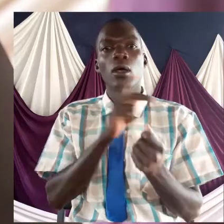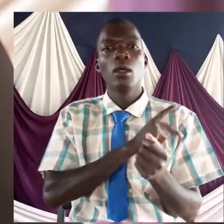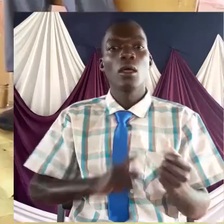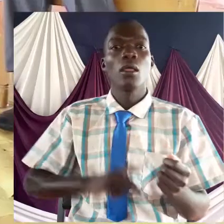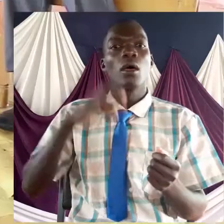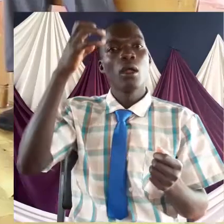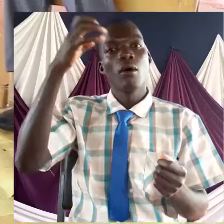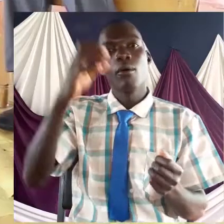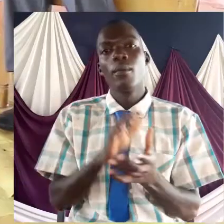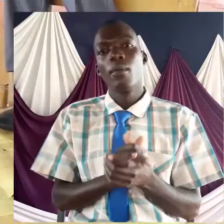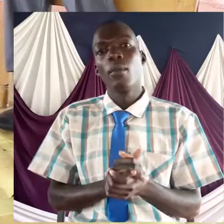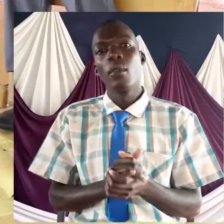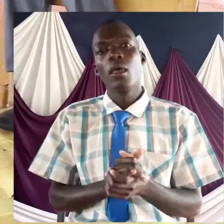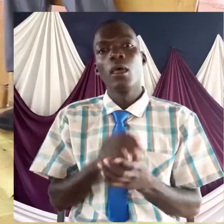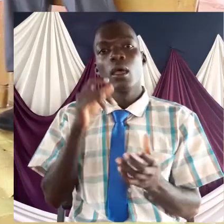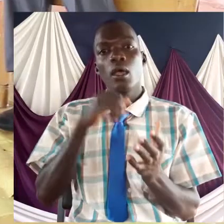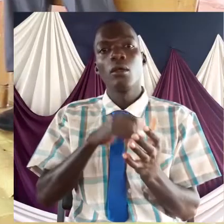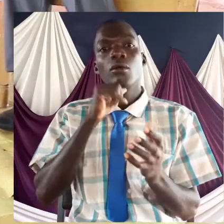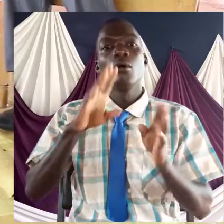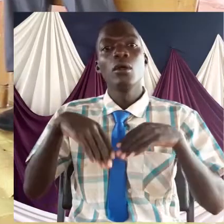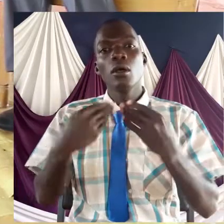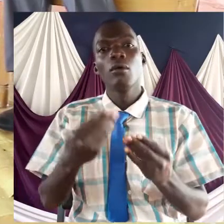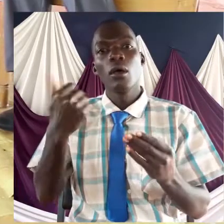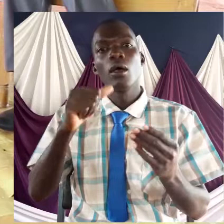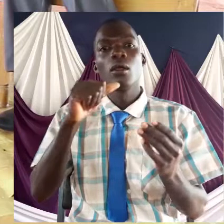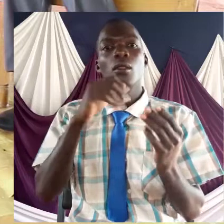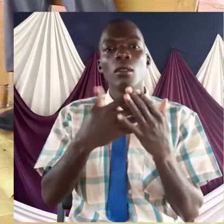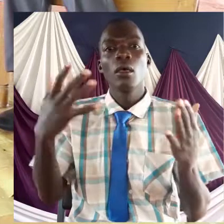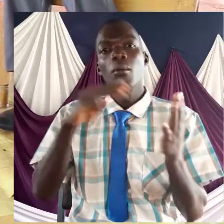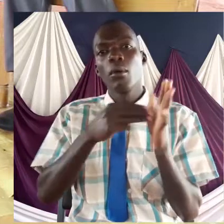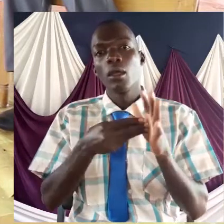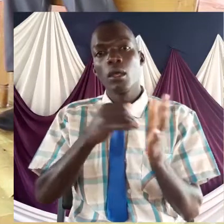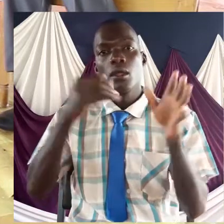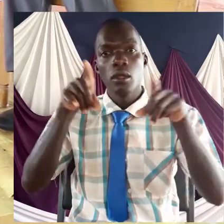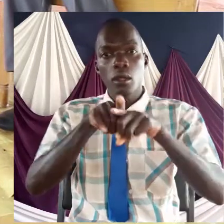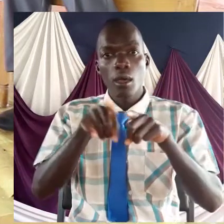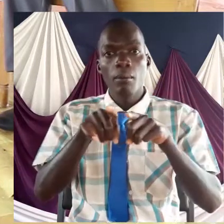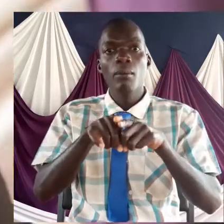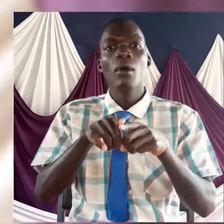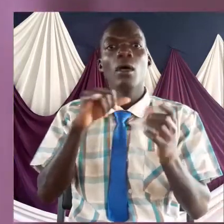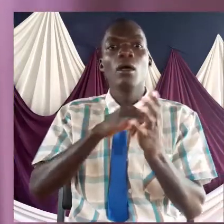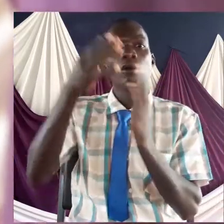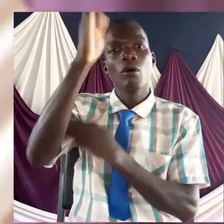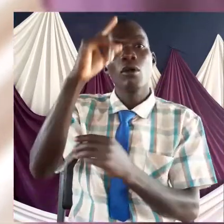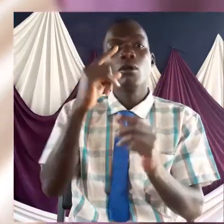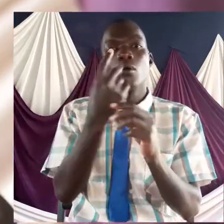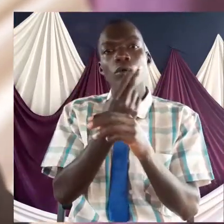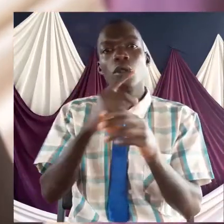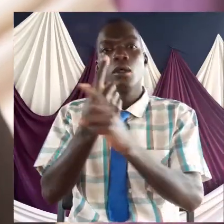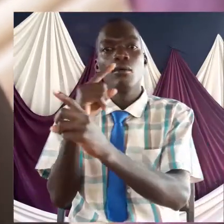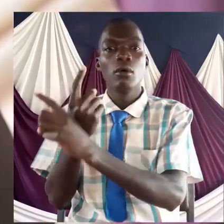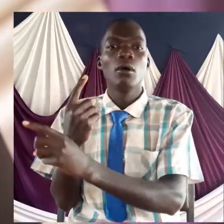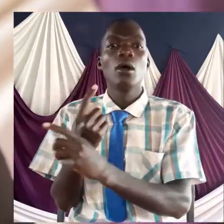and ever. So it does not give any different meaning. It is the same, except God uses different